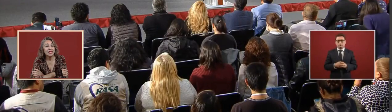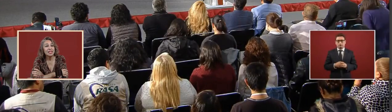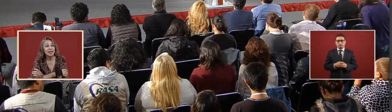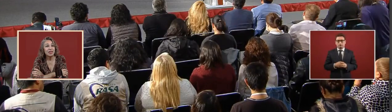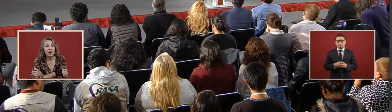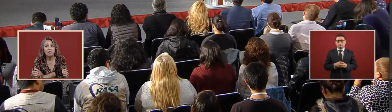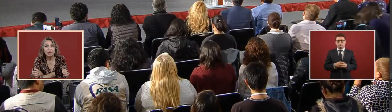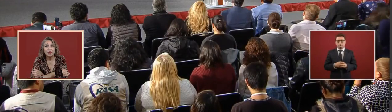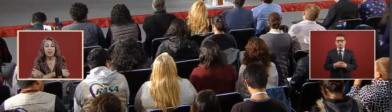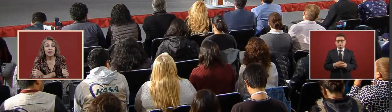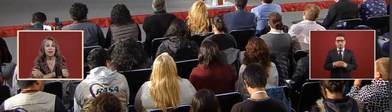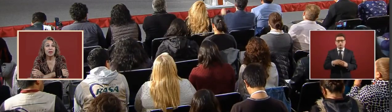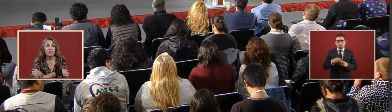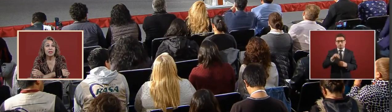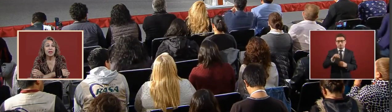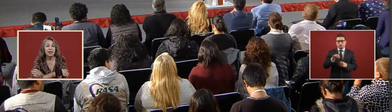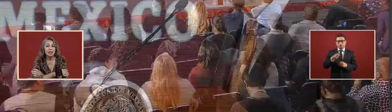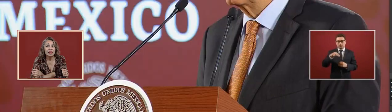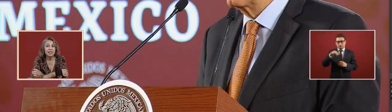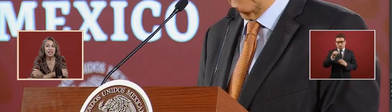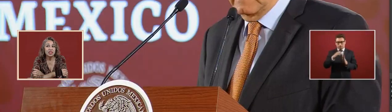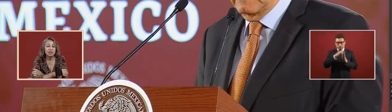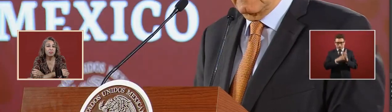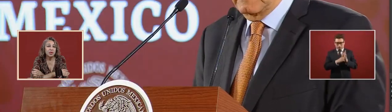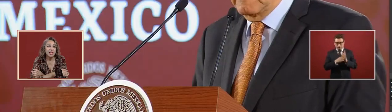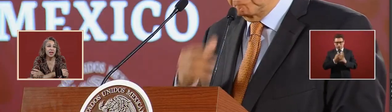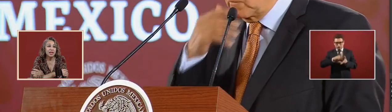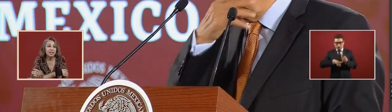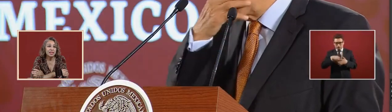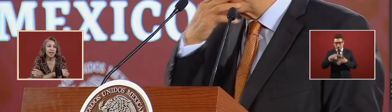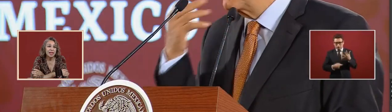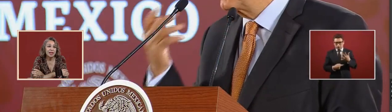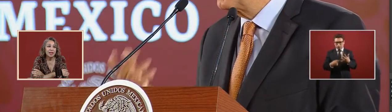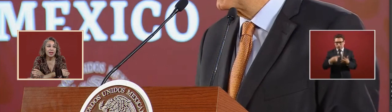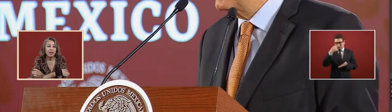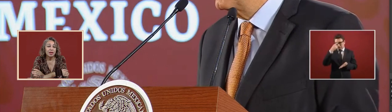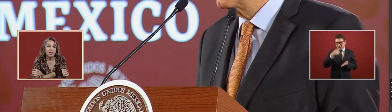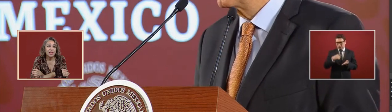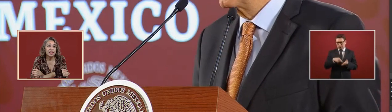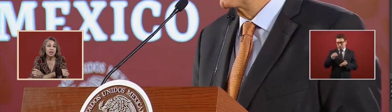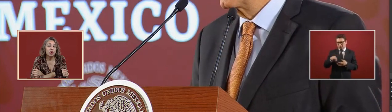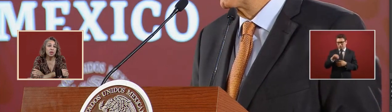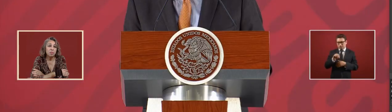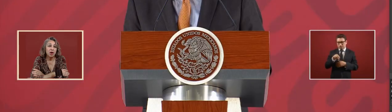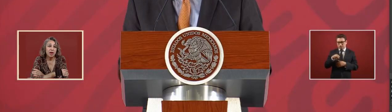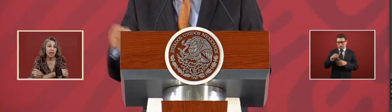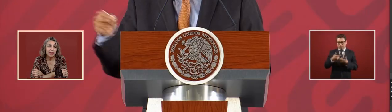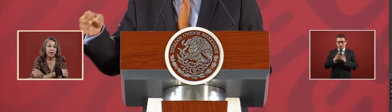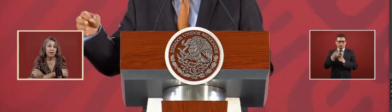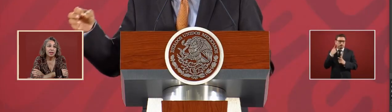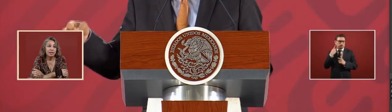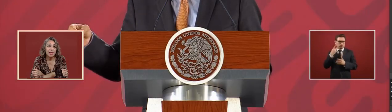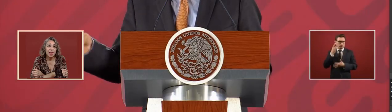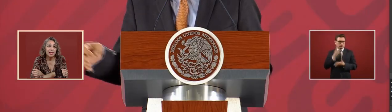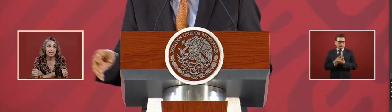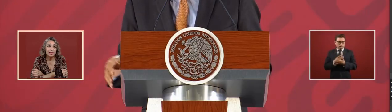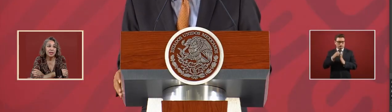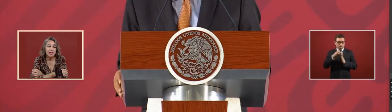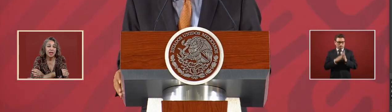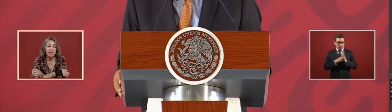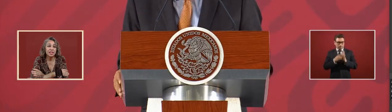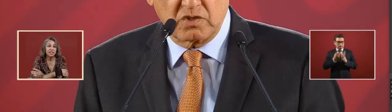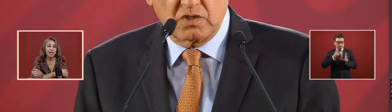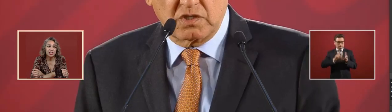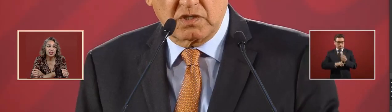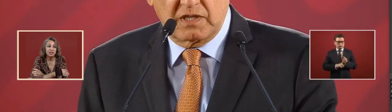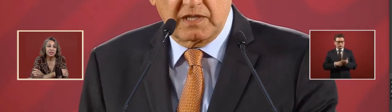And it is not a crime. The statutes of Morena say it's the only party that has